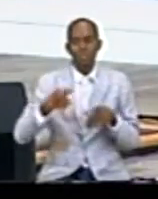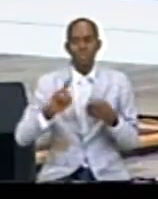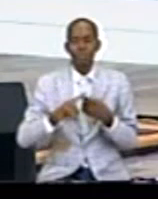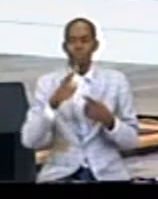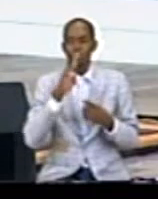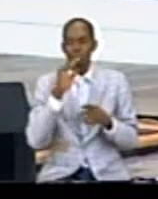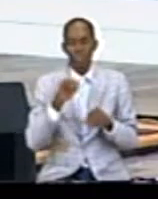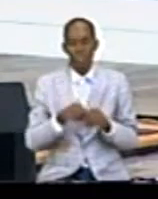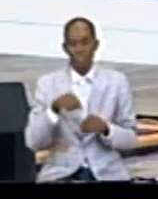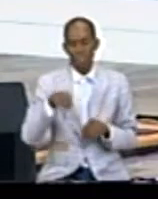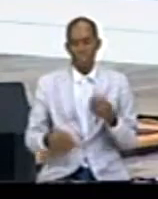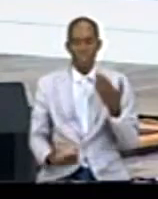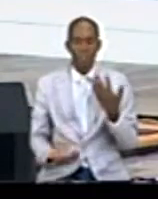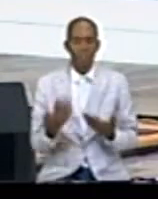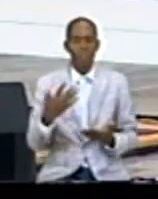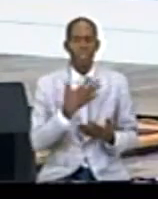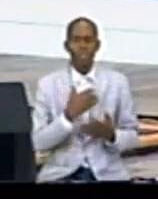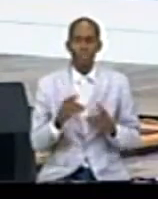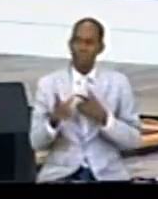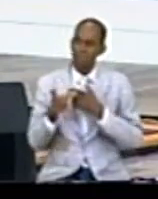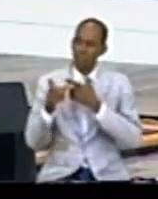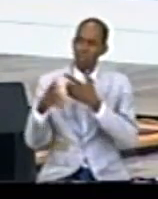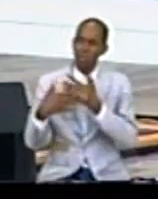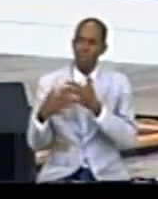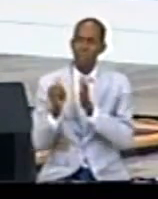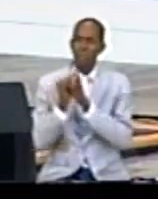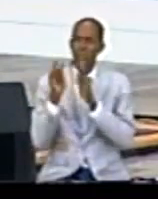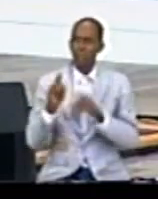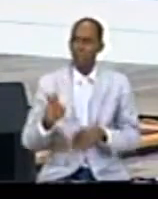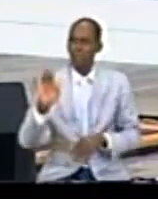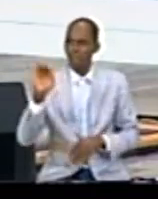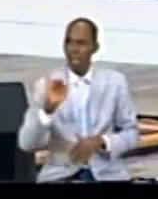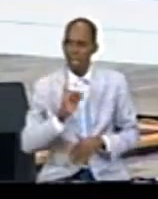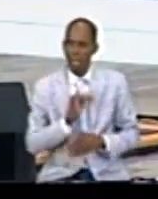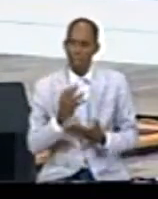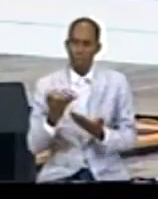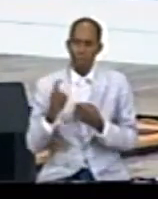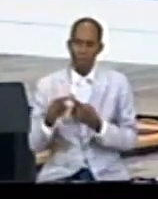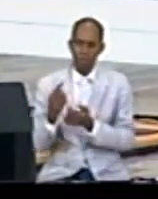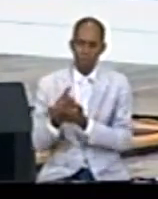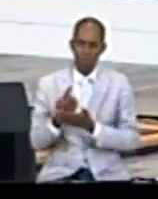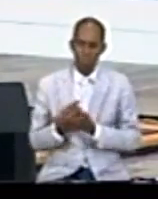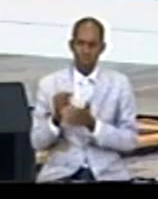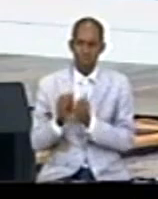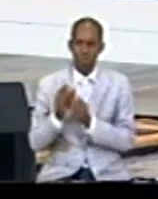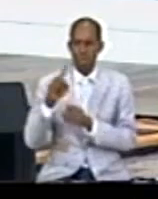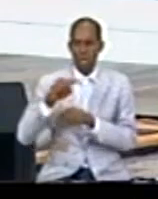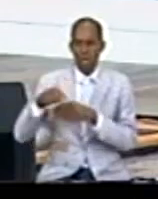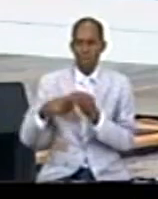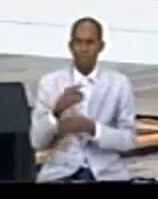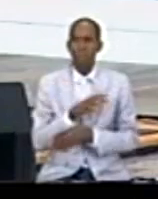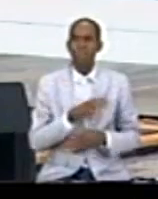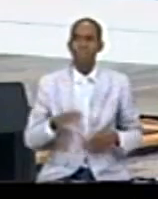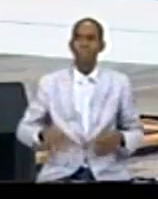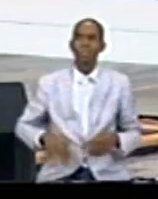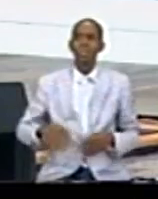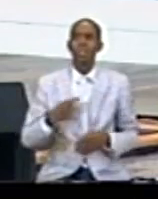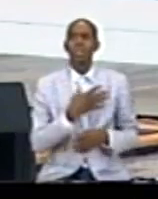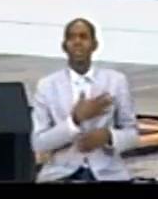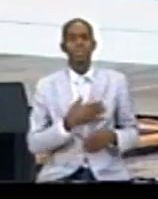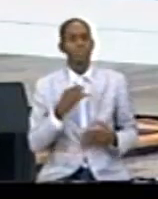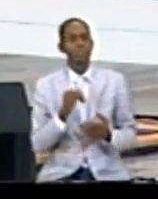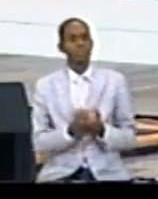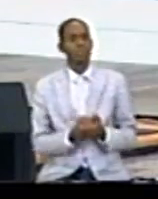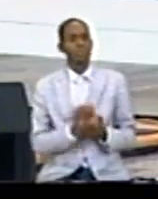him, you say, I want to talk to you about Christ. Oh, he says, don't worry, already